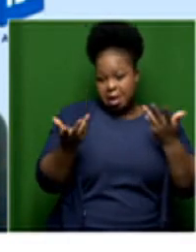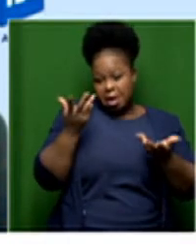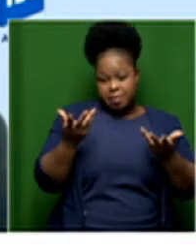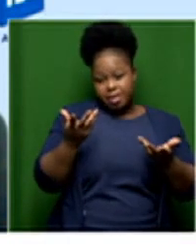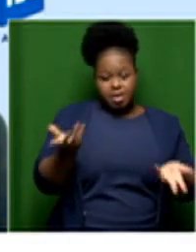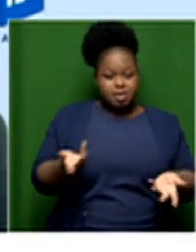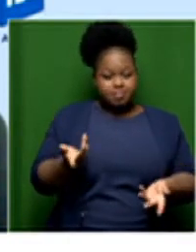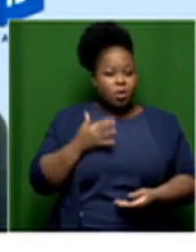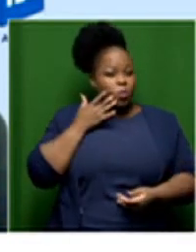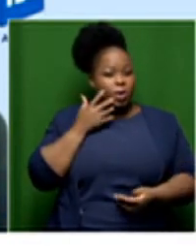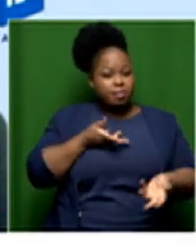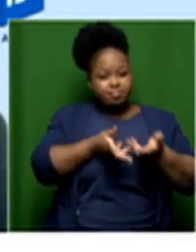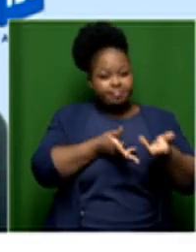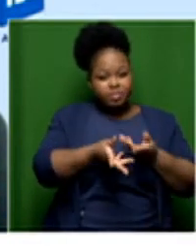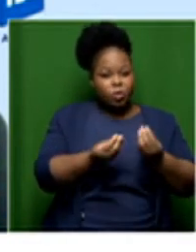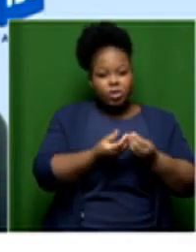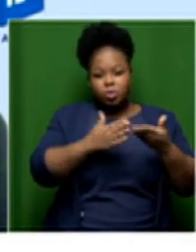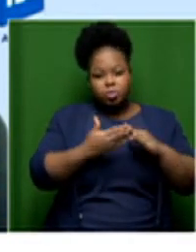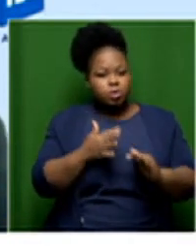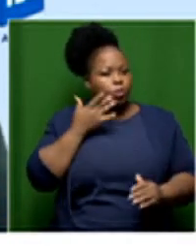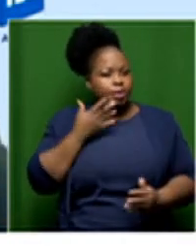exactly that sort of engagement will take place?